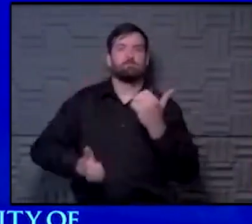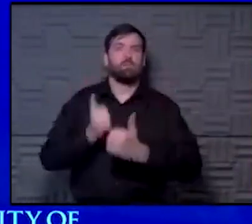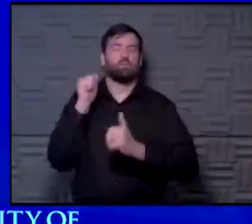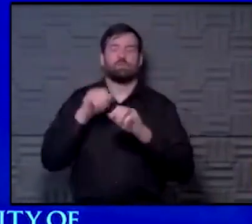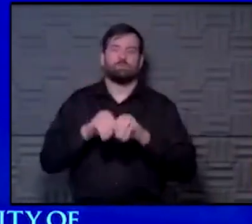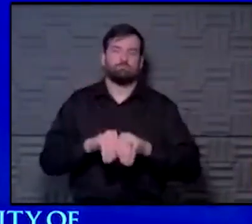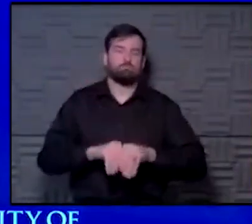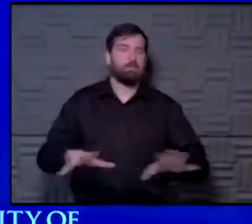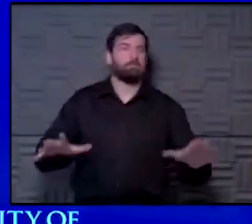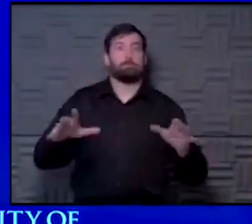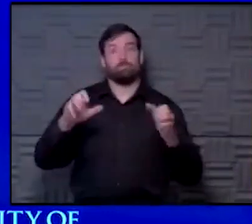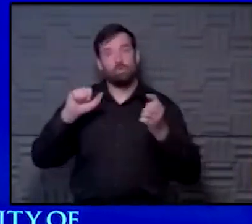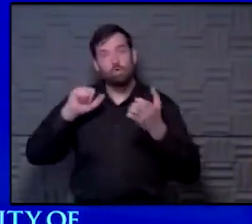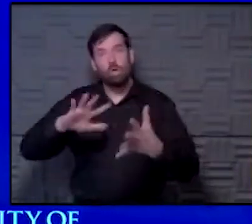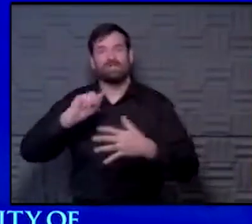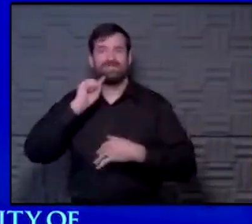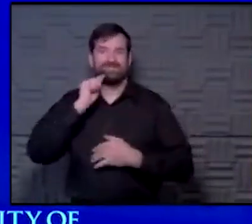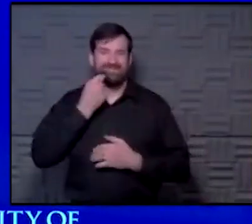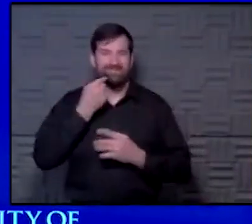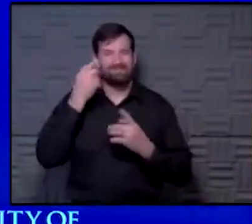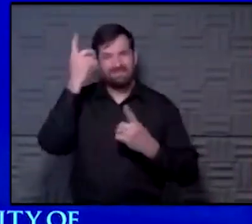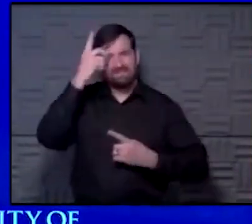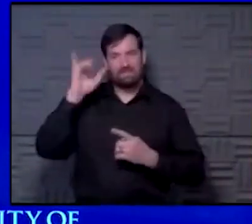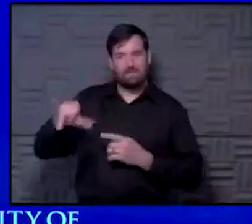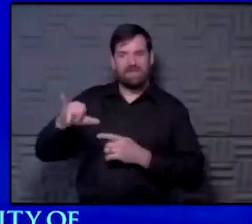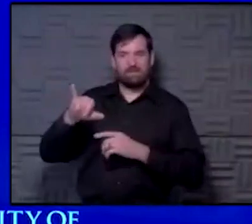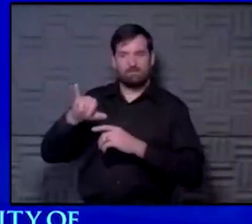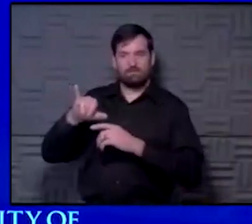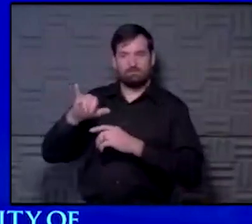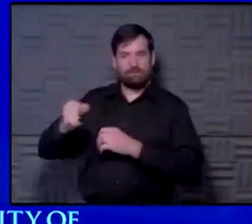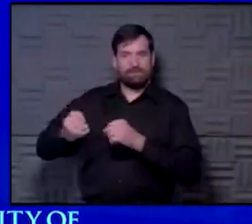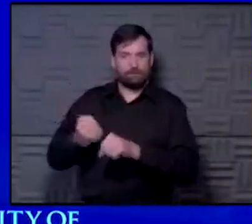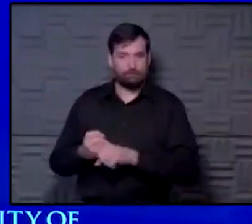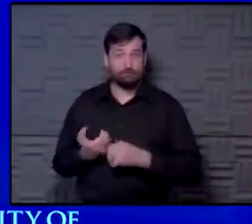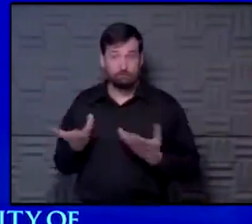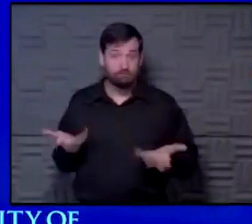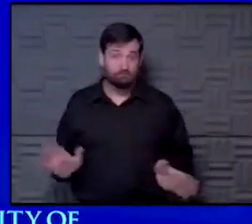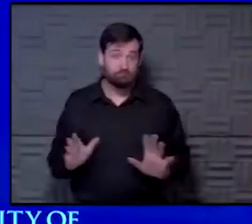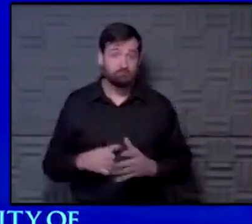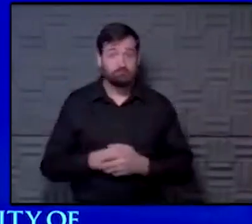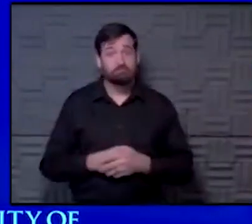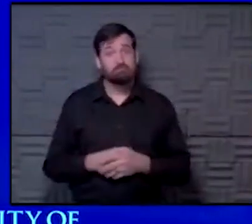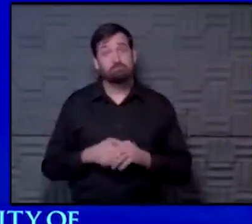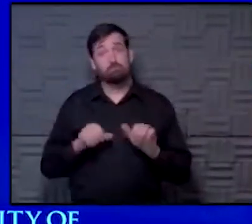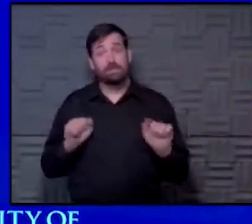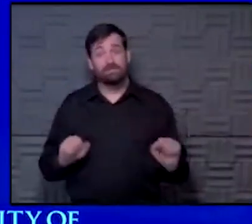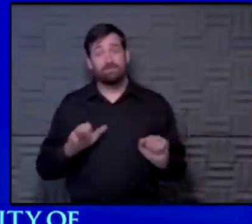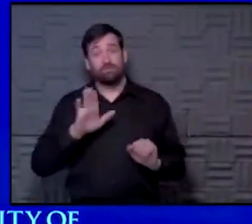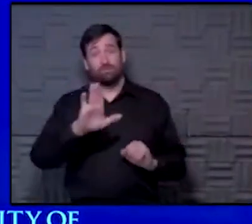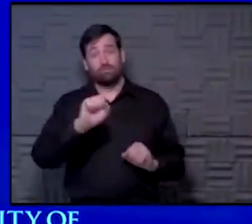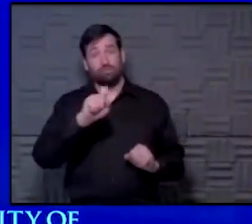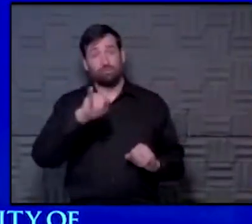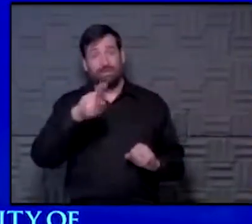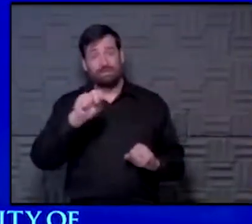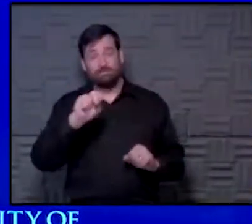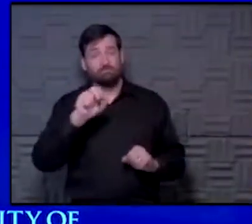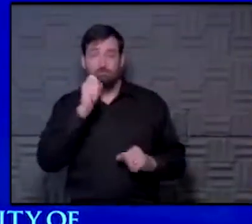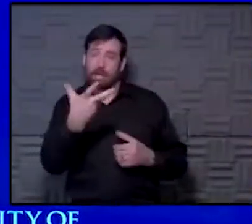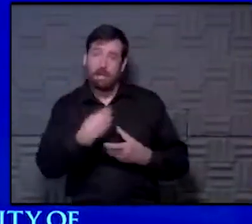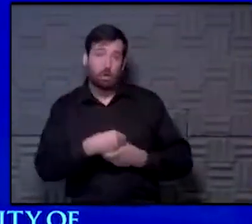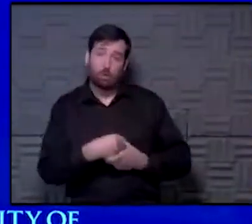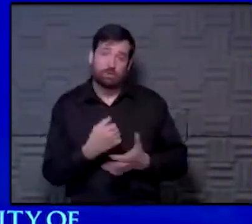strains that are going to cause disease in the United States that year. And it's very possible that you had a strain that was not included in the